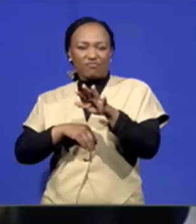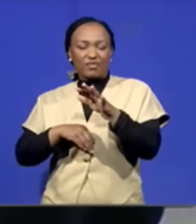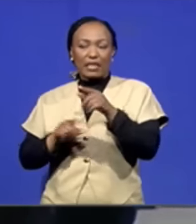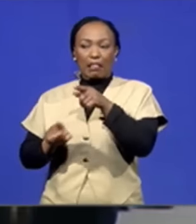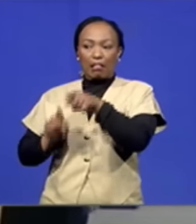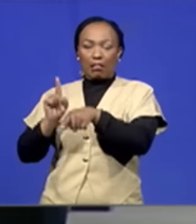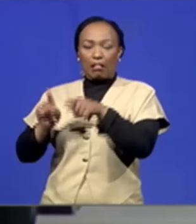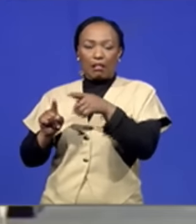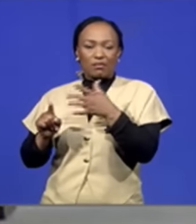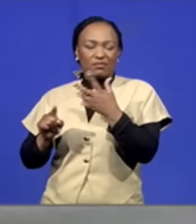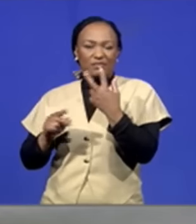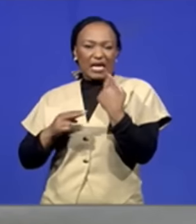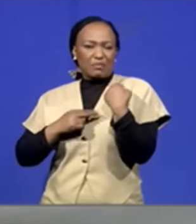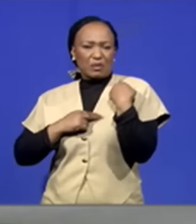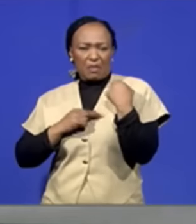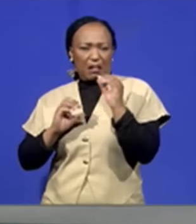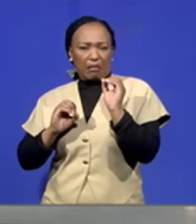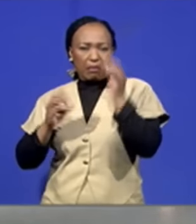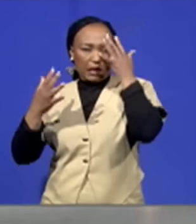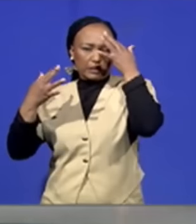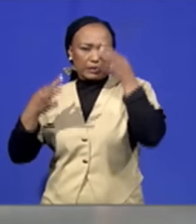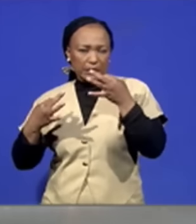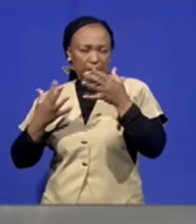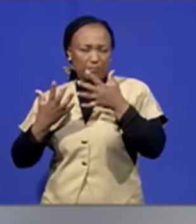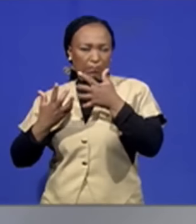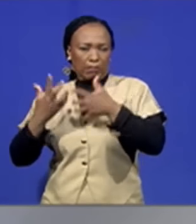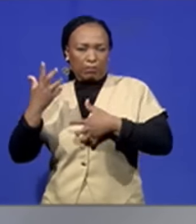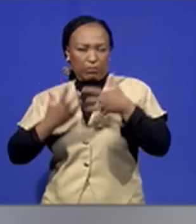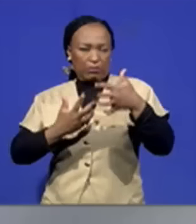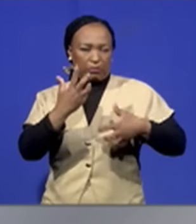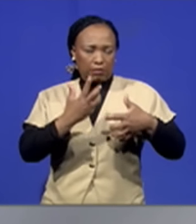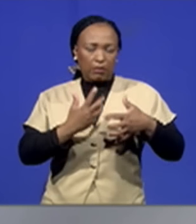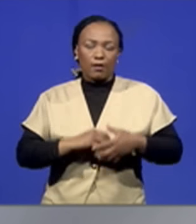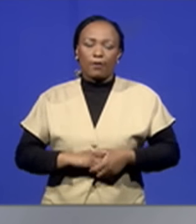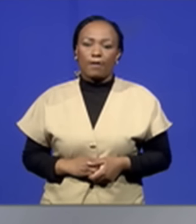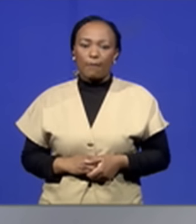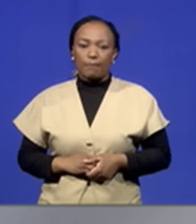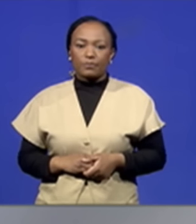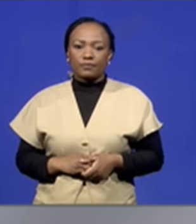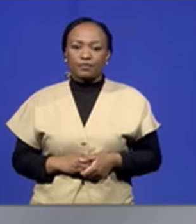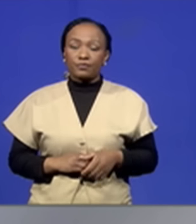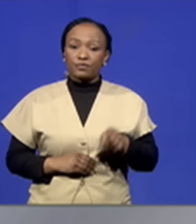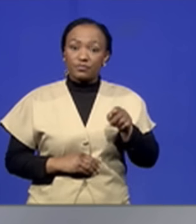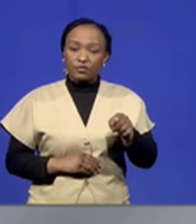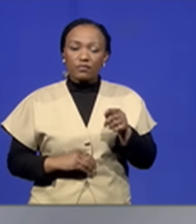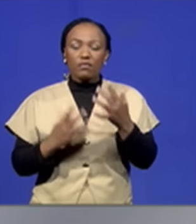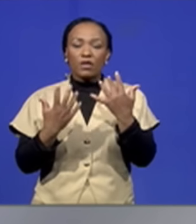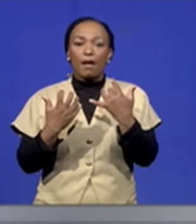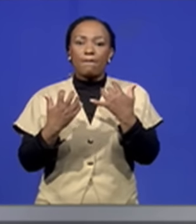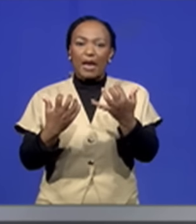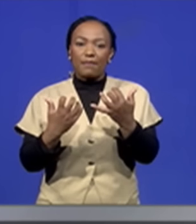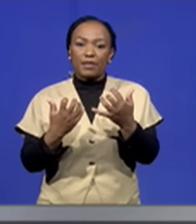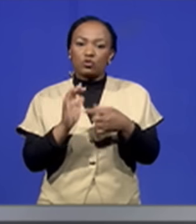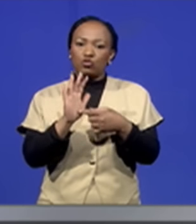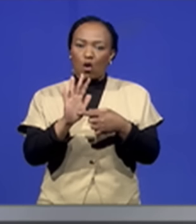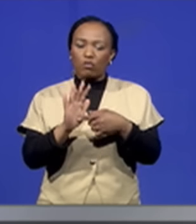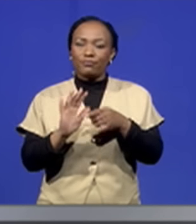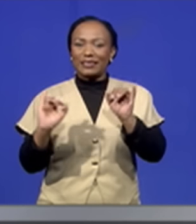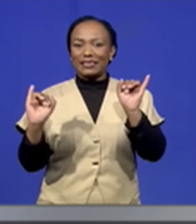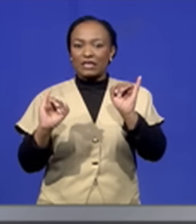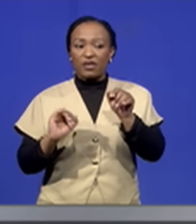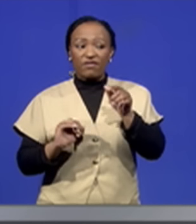ka go sa tseye ditshwetso tse di maleba. What Parliament has done sends a strong message to anyone who fails to appear before it